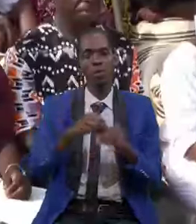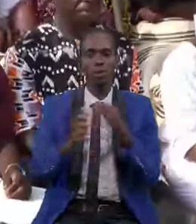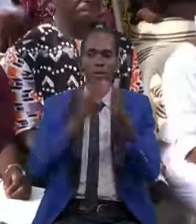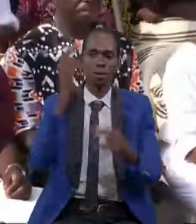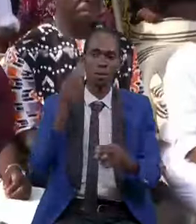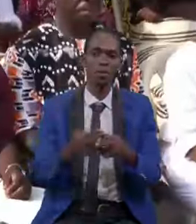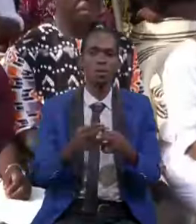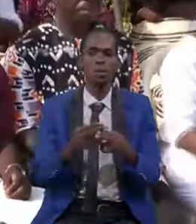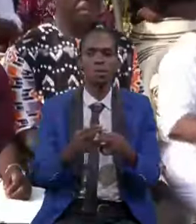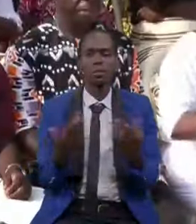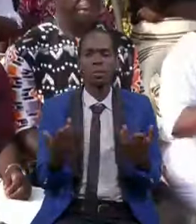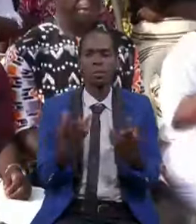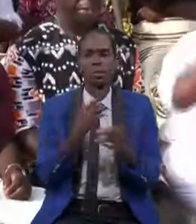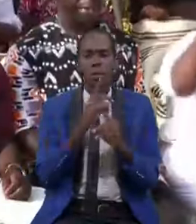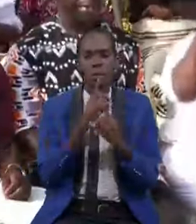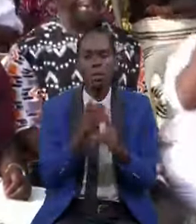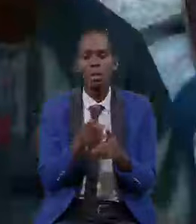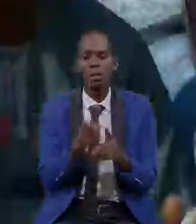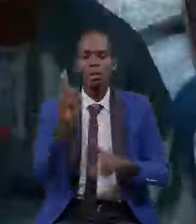I didn't hear a good amen. Amen.